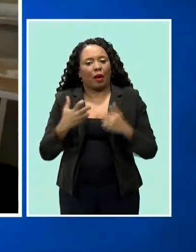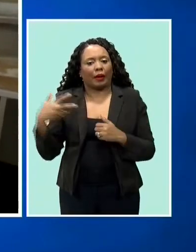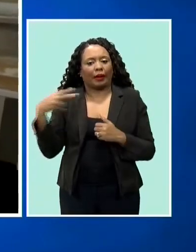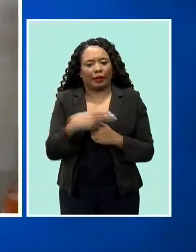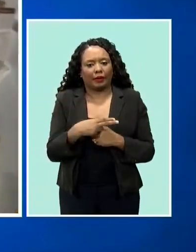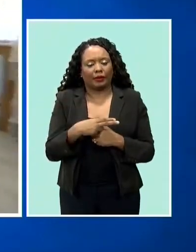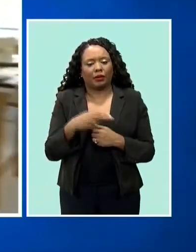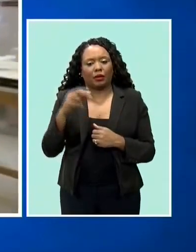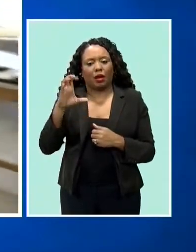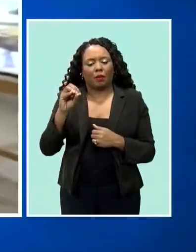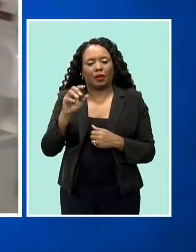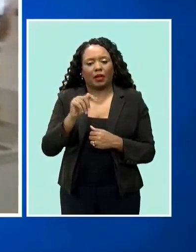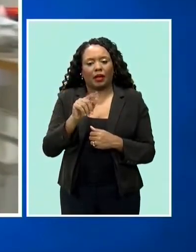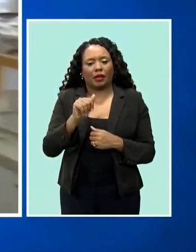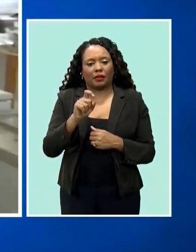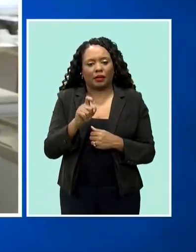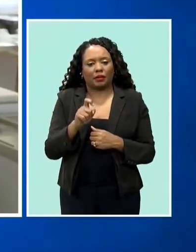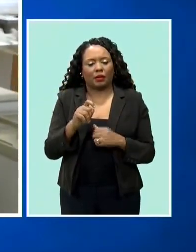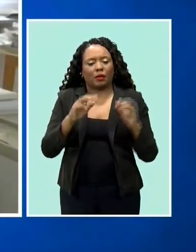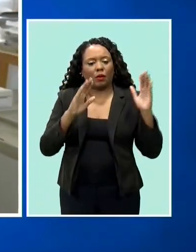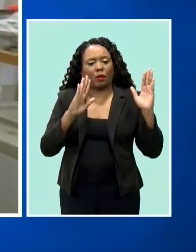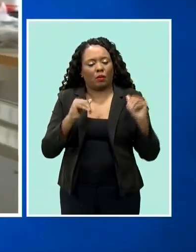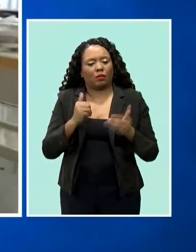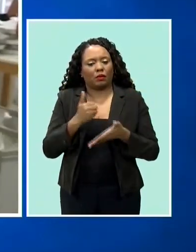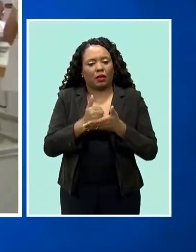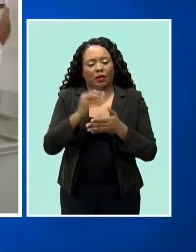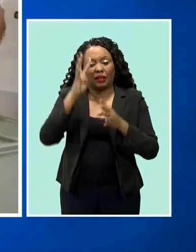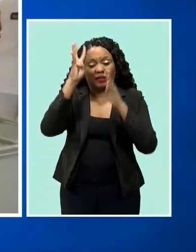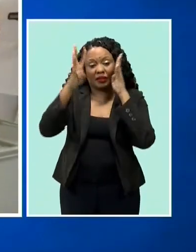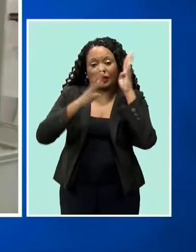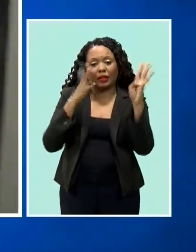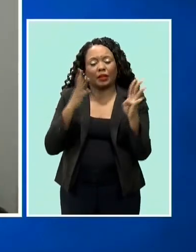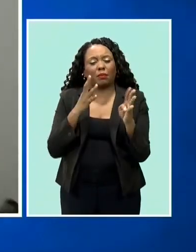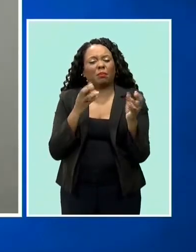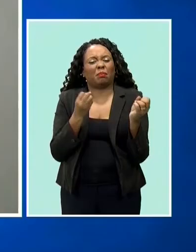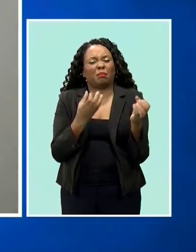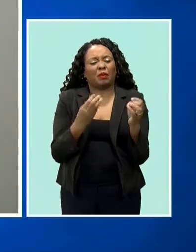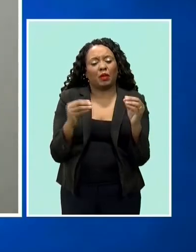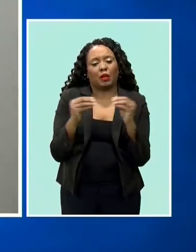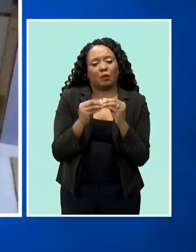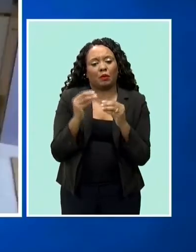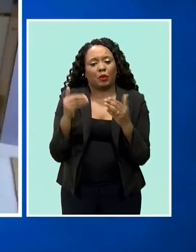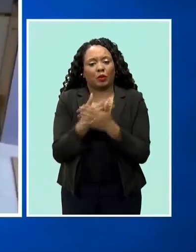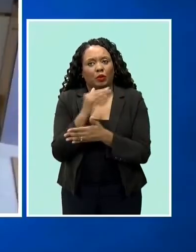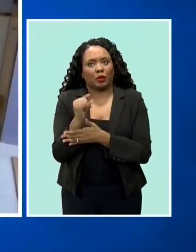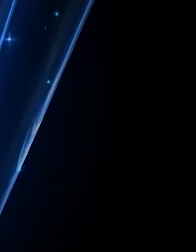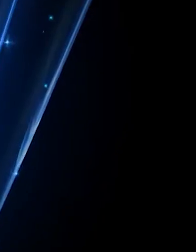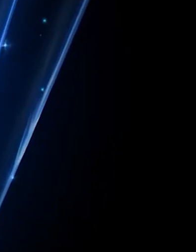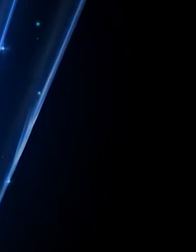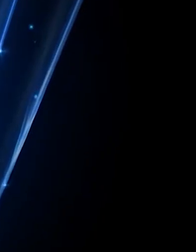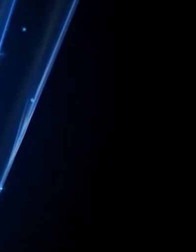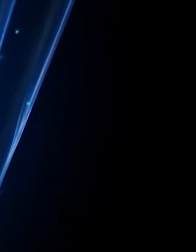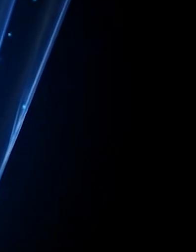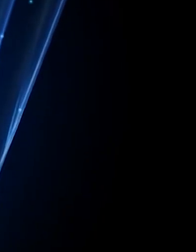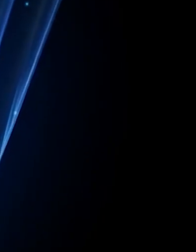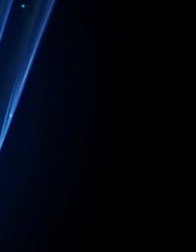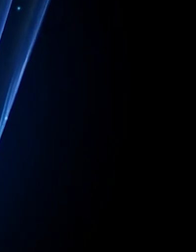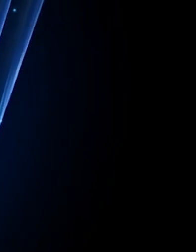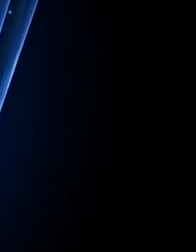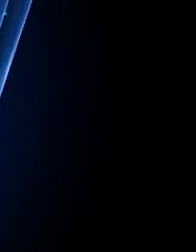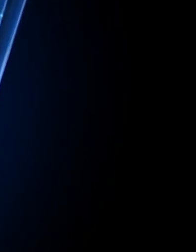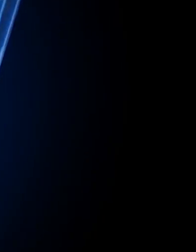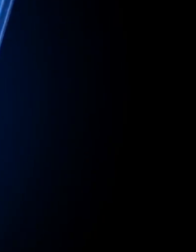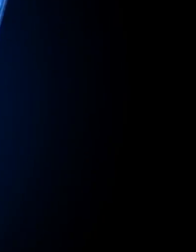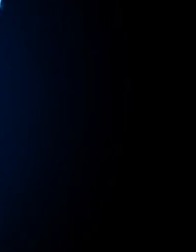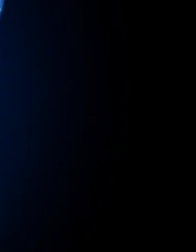29 to 20% and hopes to help create 700,000 new jobs in 5 years. Sign up today to